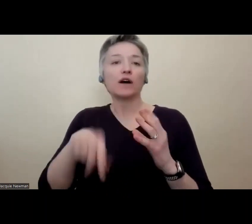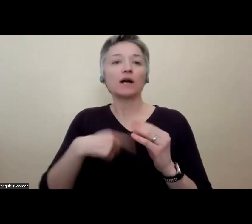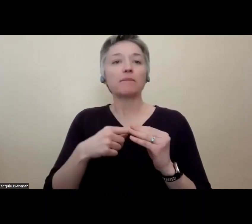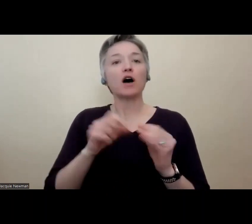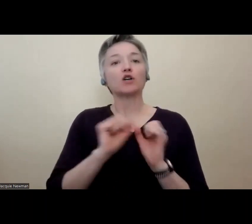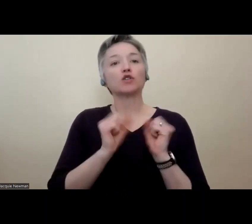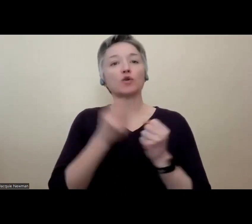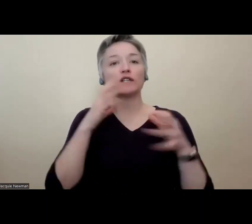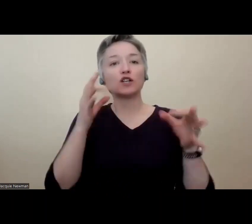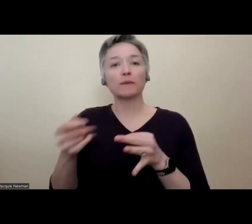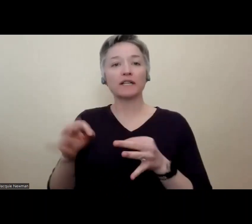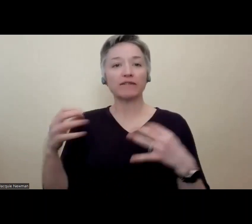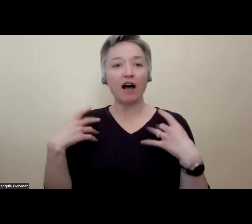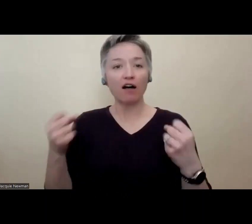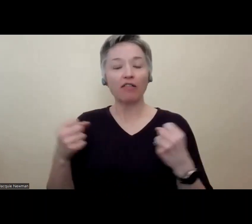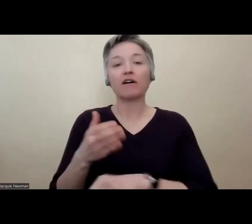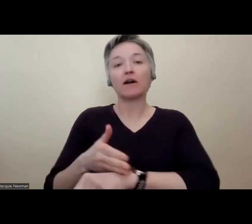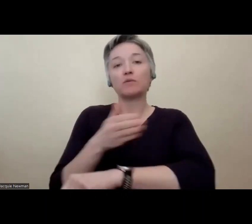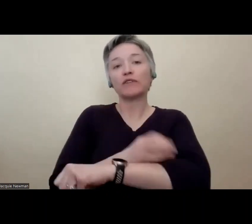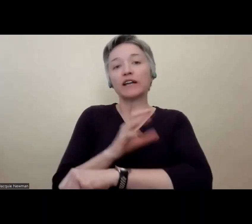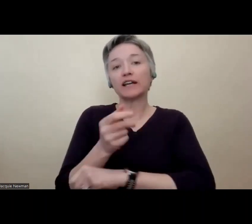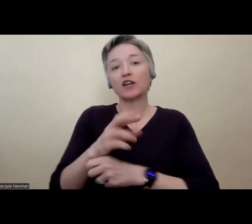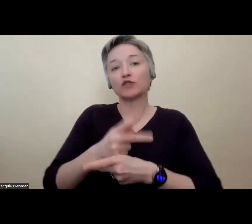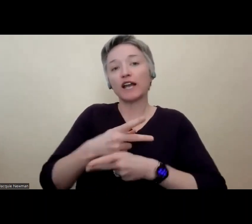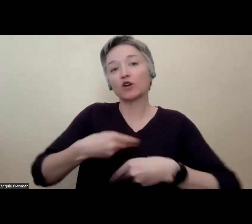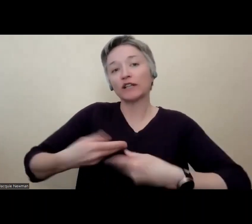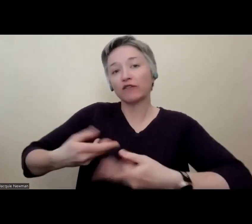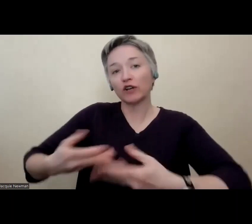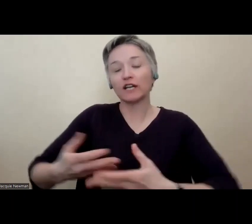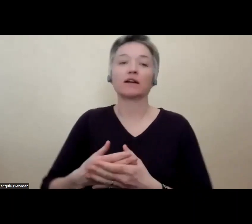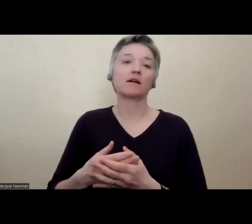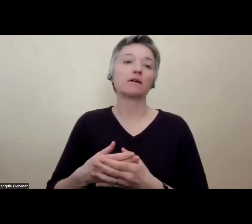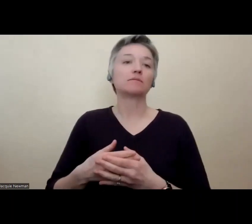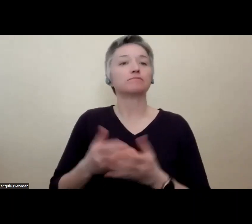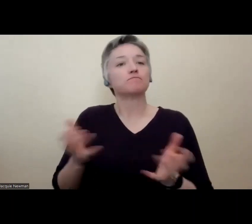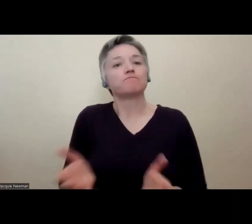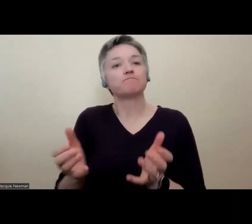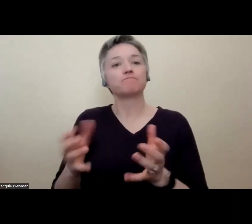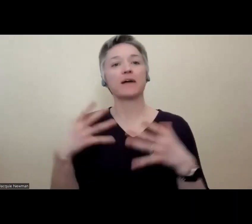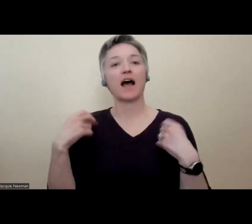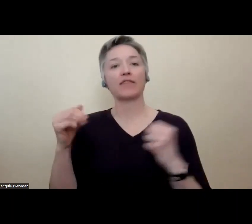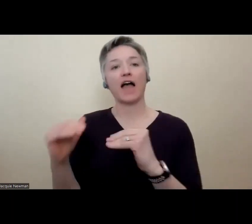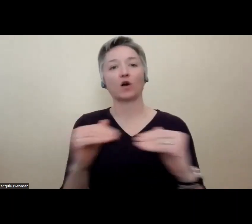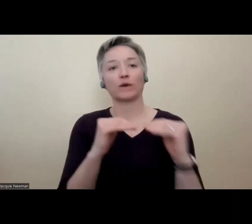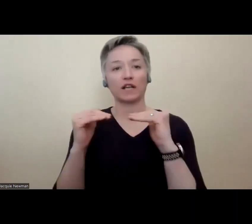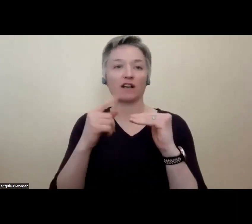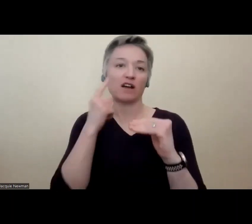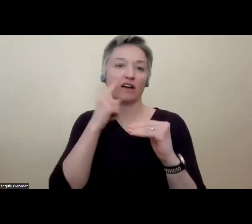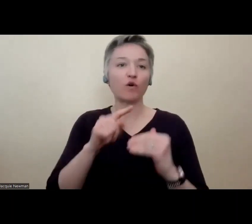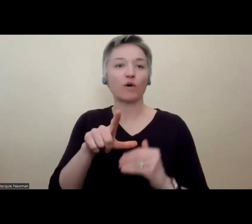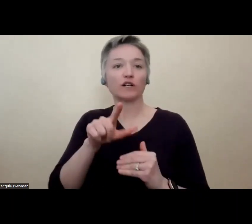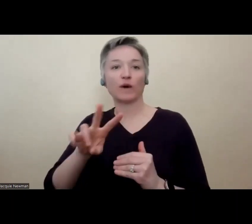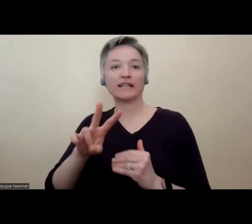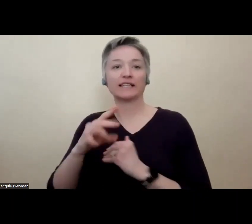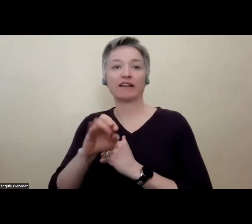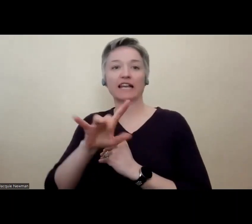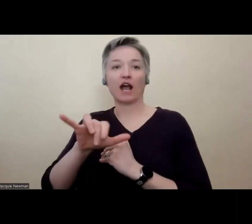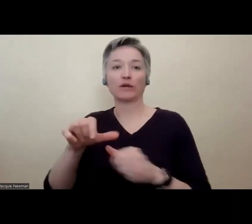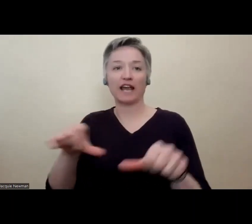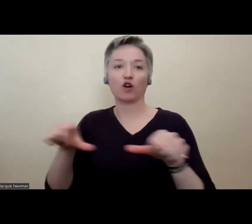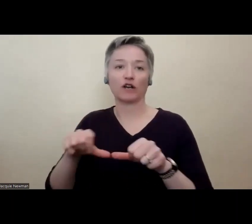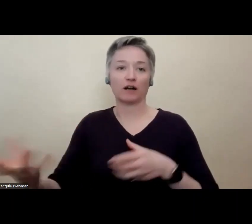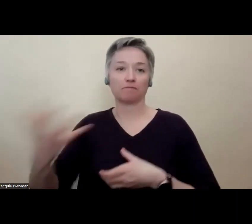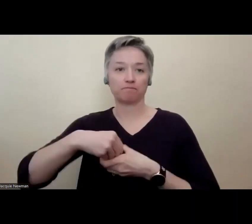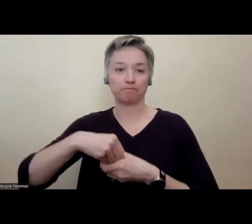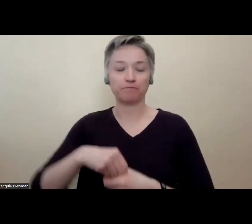health, improving cancer care delivery, and promoting health equity across the 27-county catchment area. This live event has